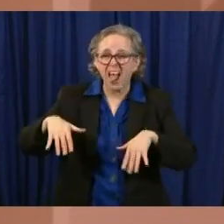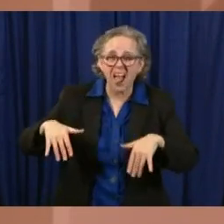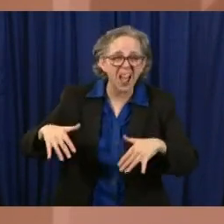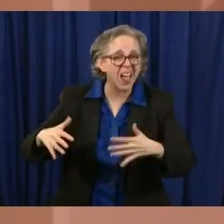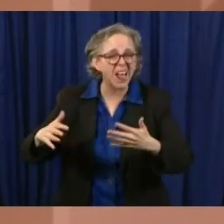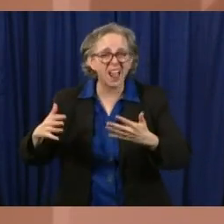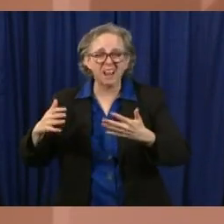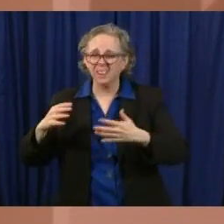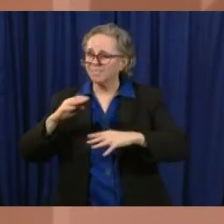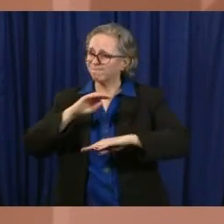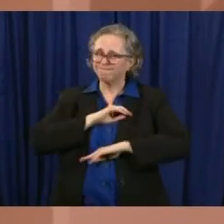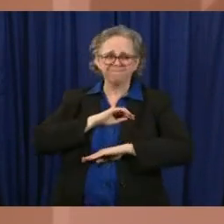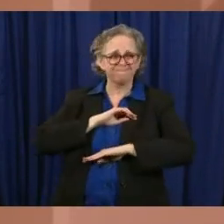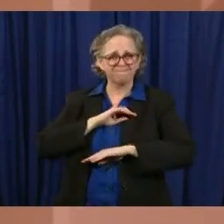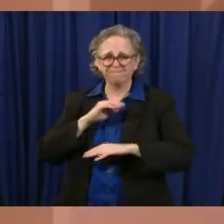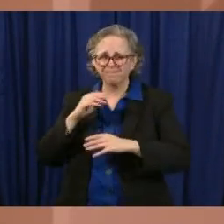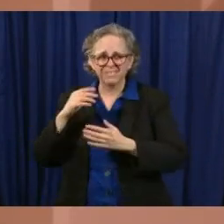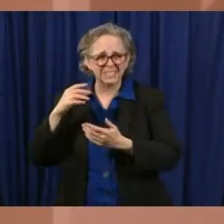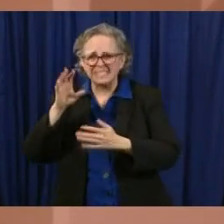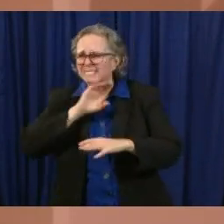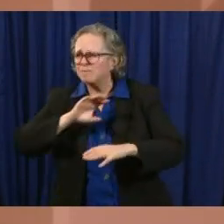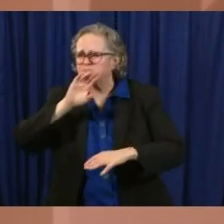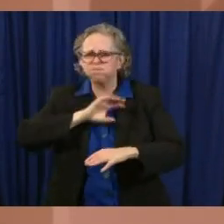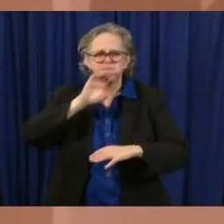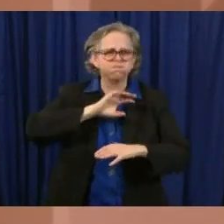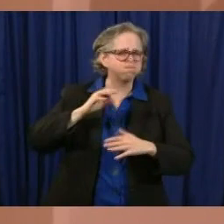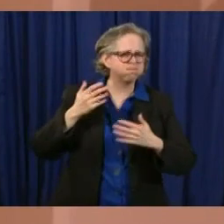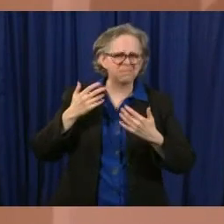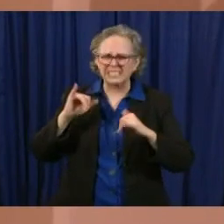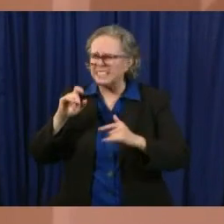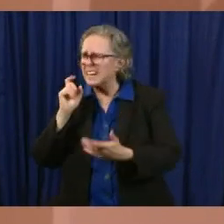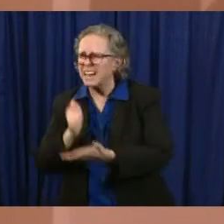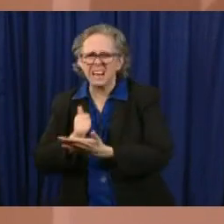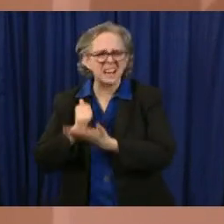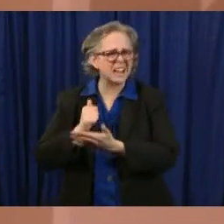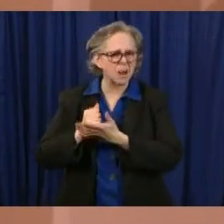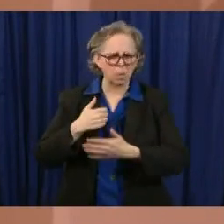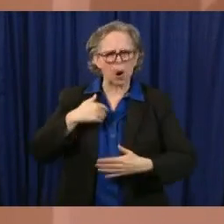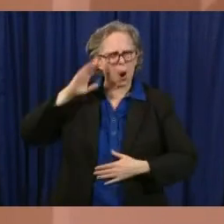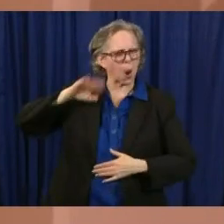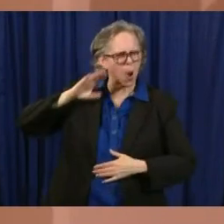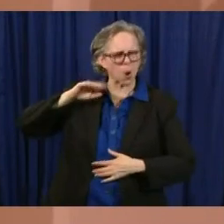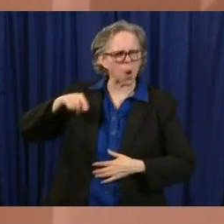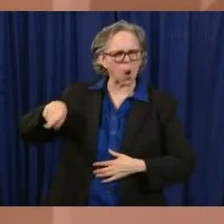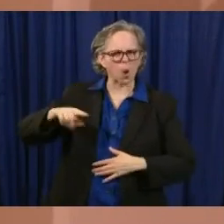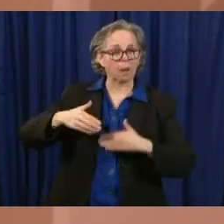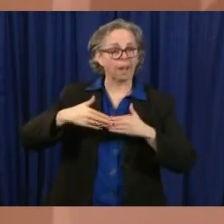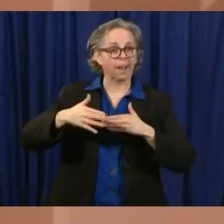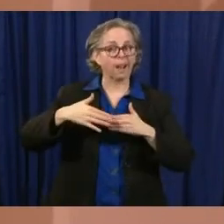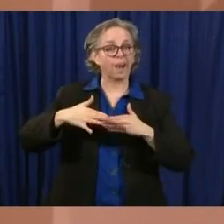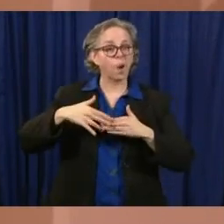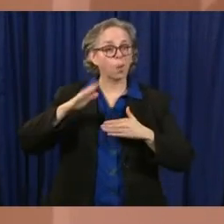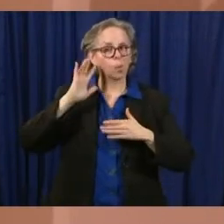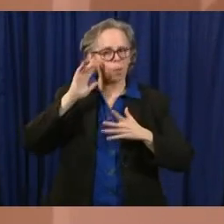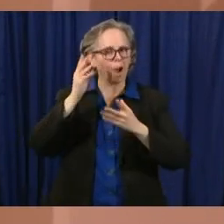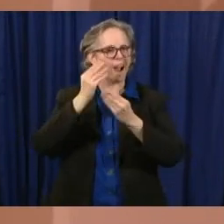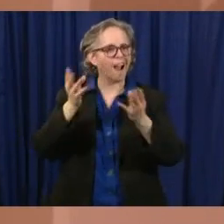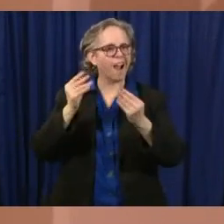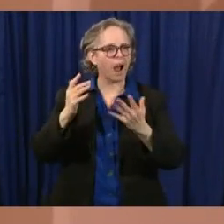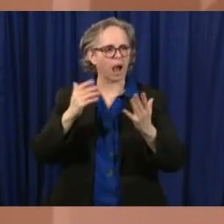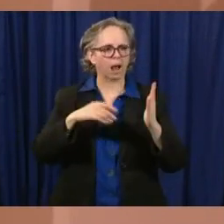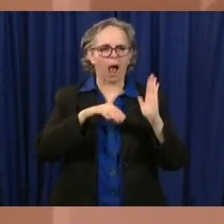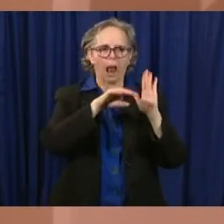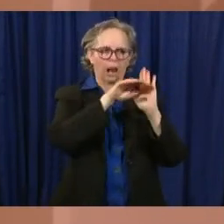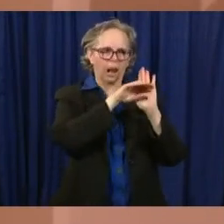that we would hope to serve them. And so in the coming days, we will be providing a list of actions that